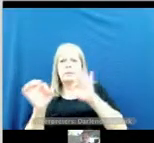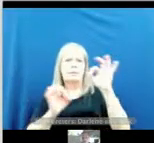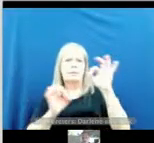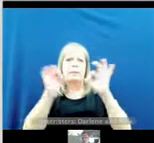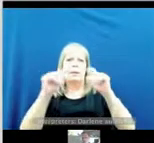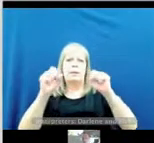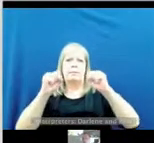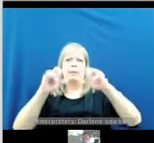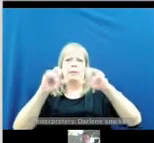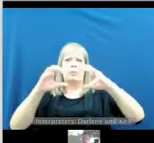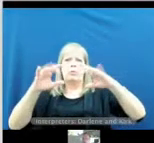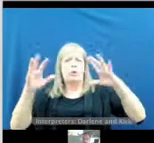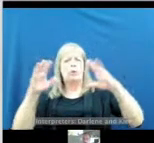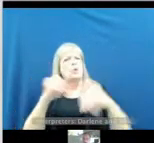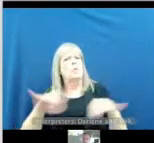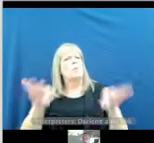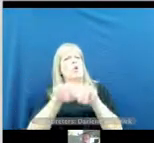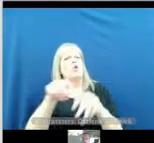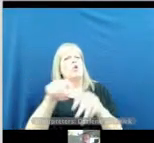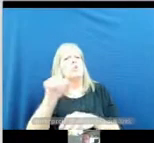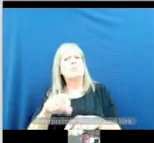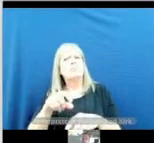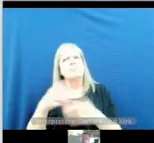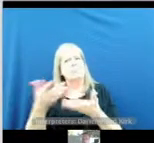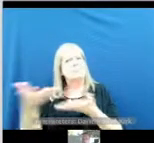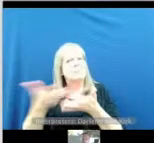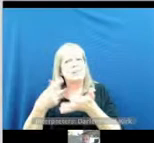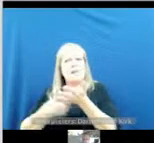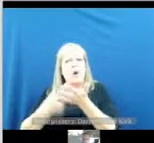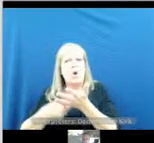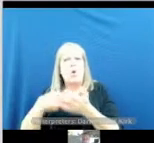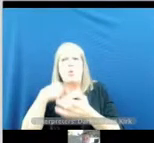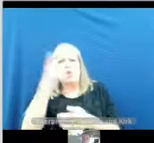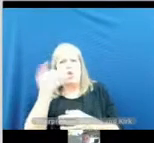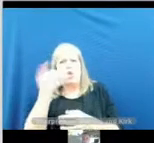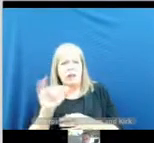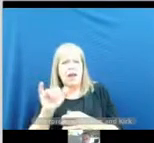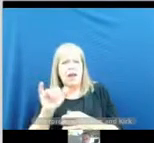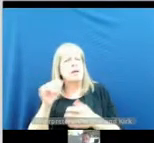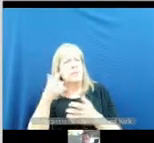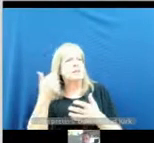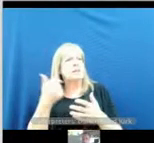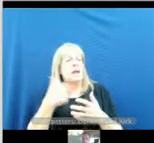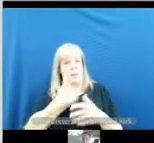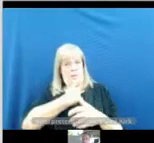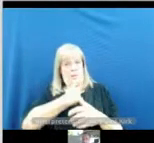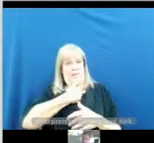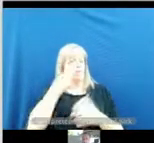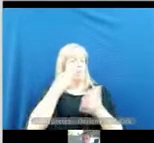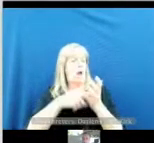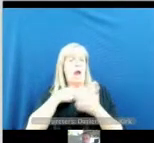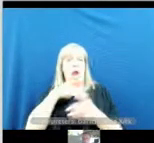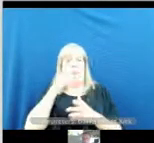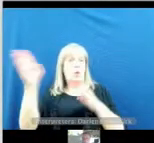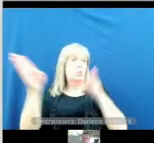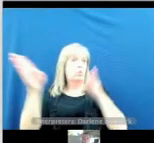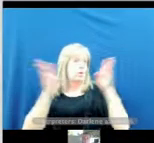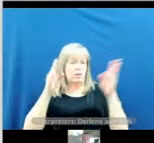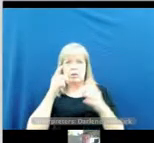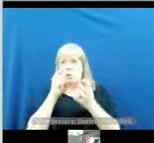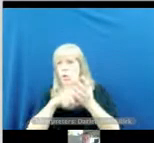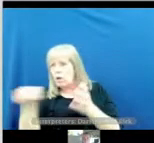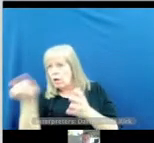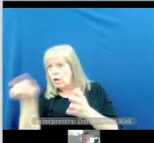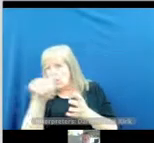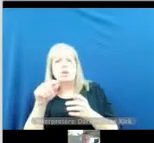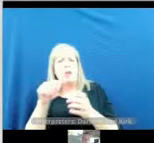to have that conversation, because what I find in the field is that, and you can think about it yourselves